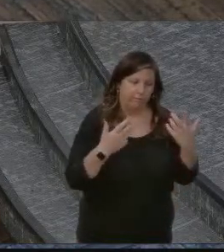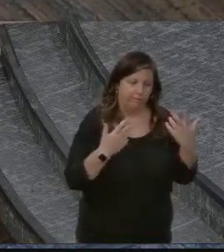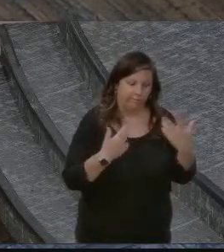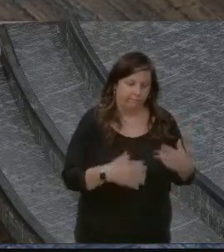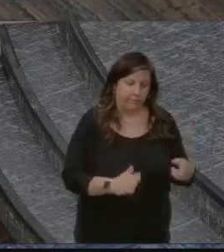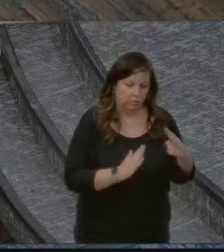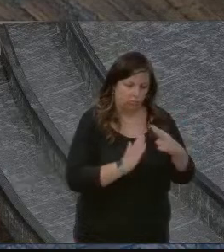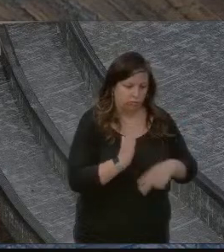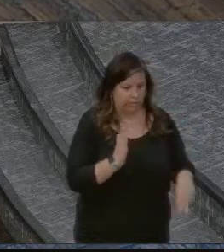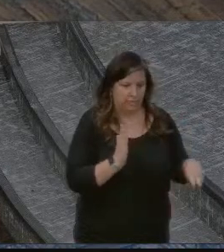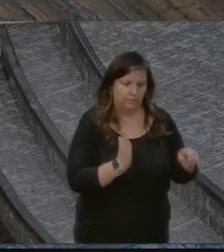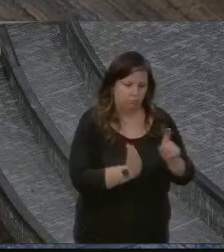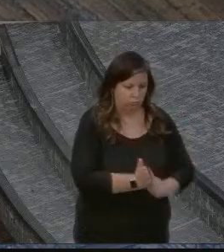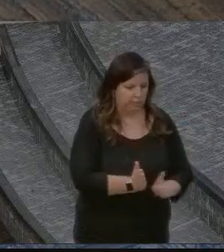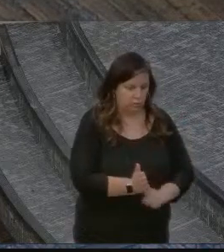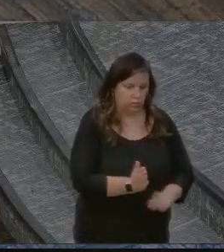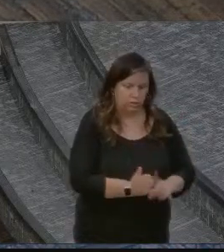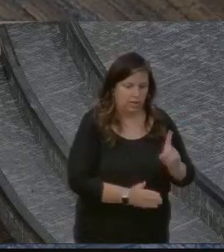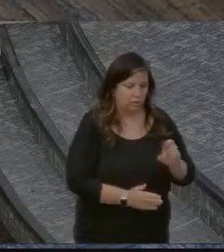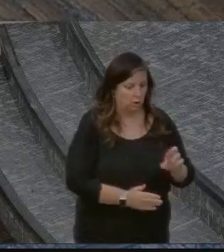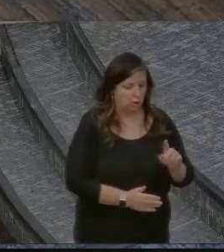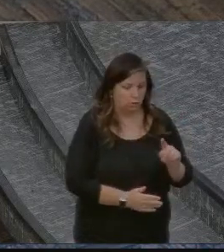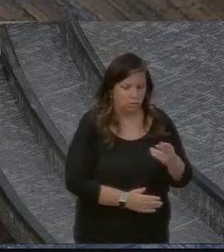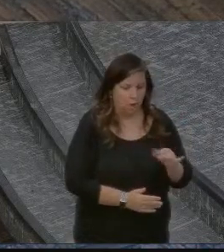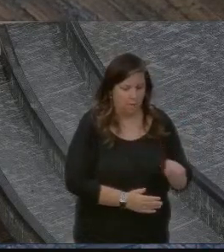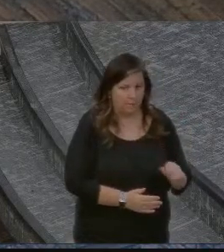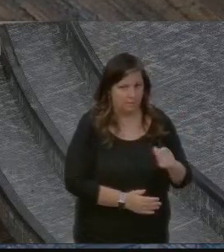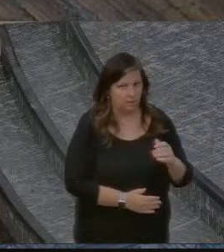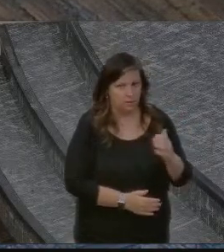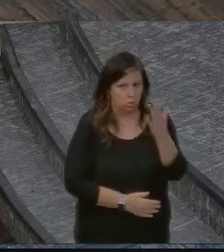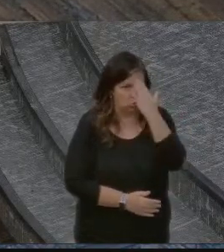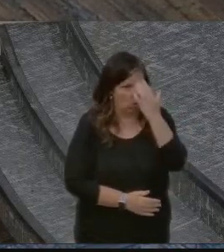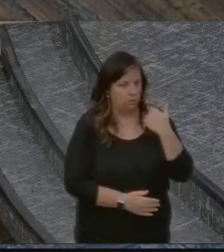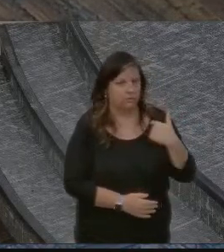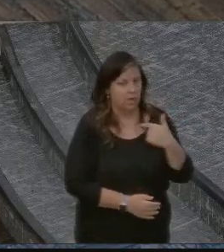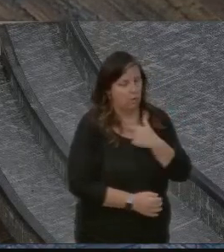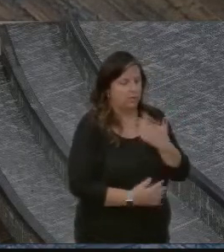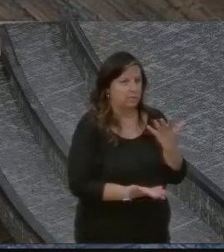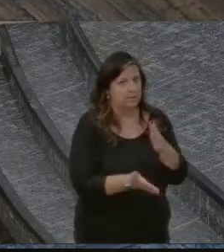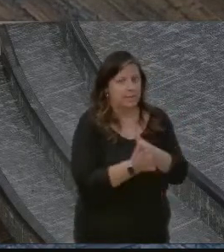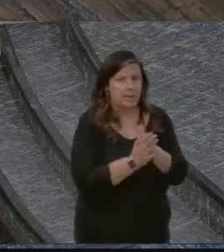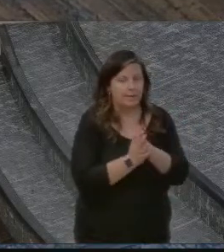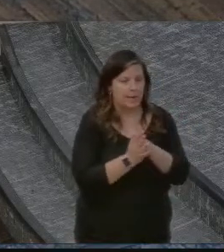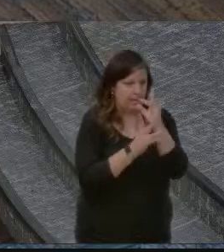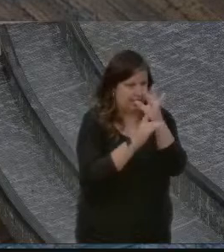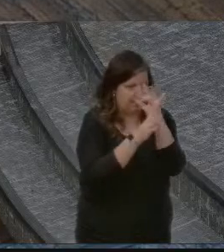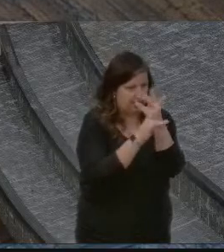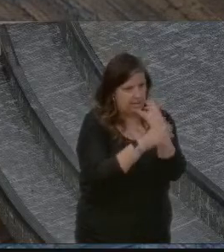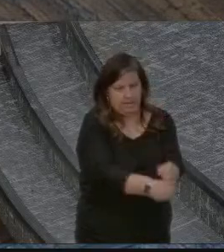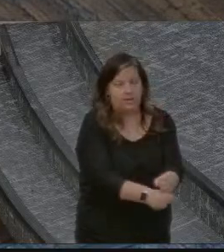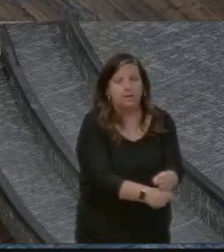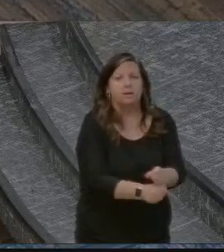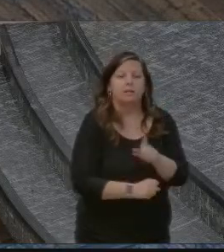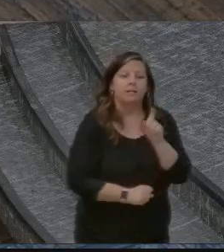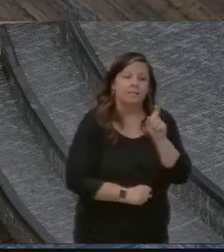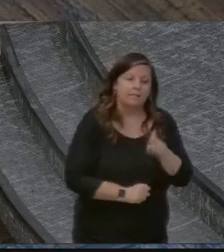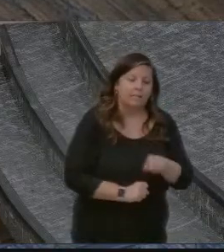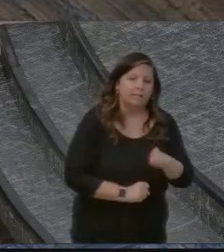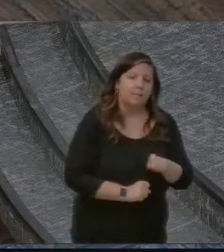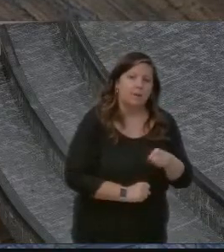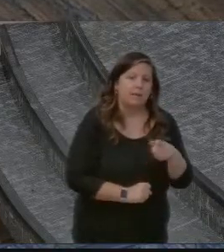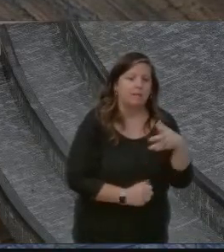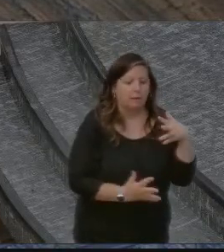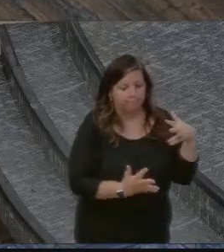Dr. Thomas knows, like we nerd out all the time over here. There has to be an